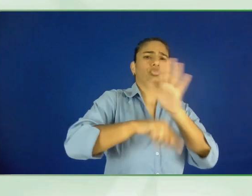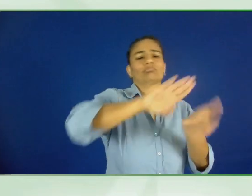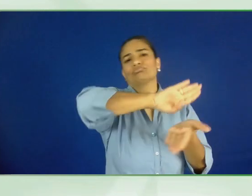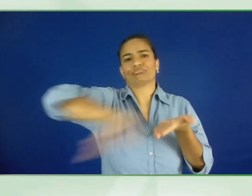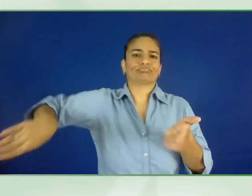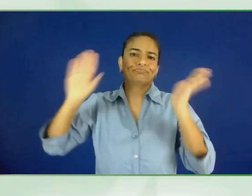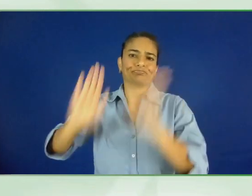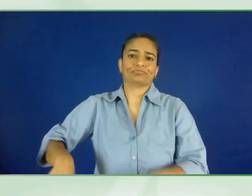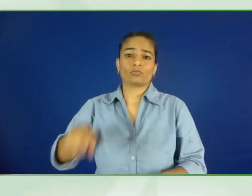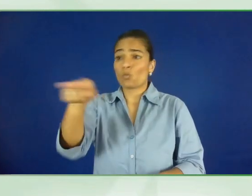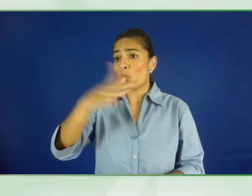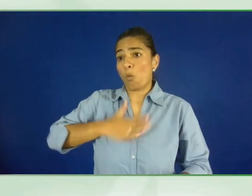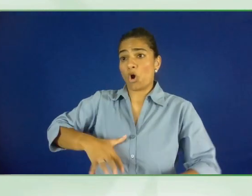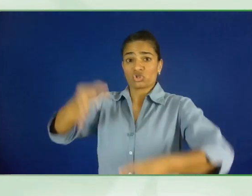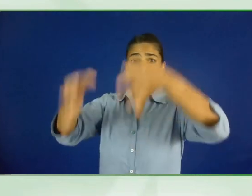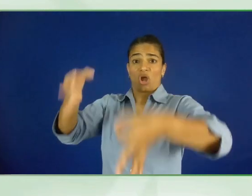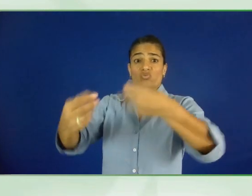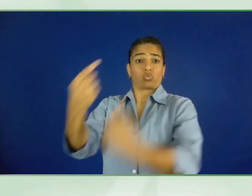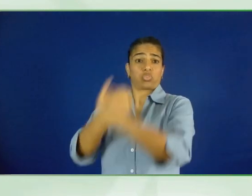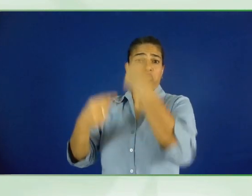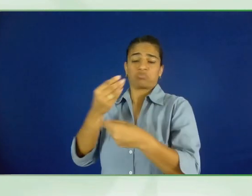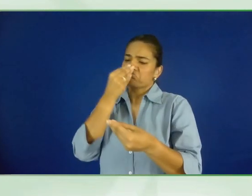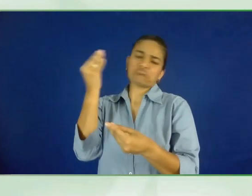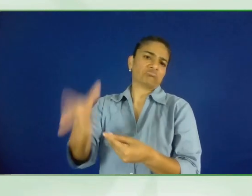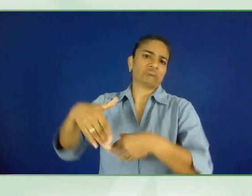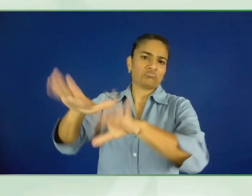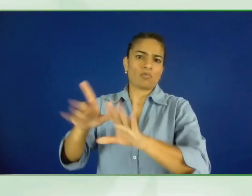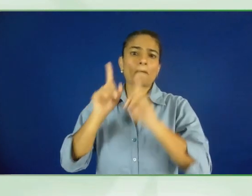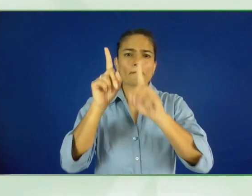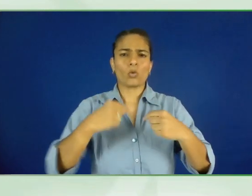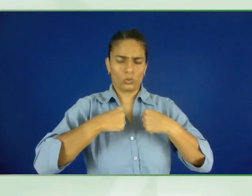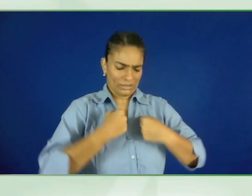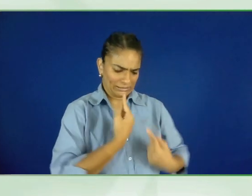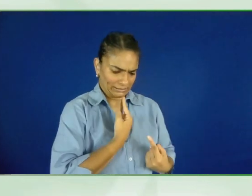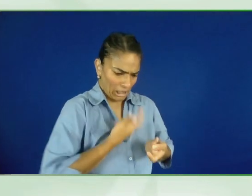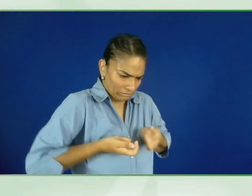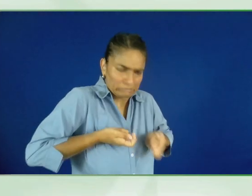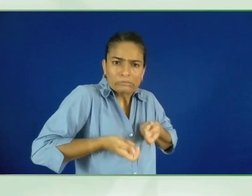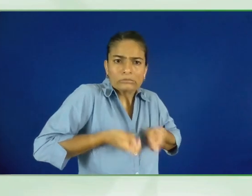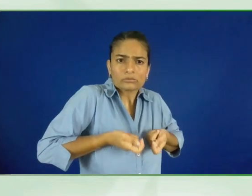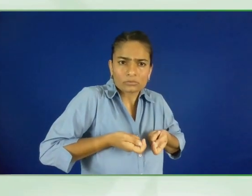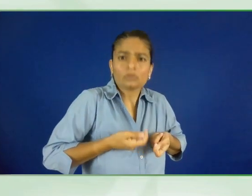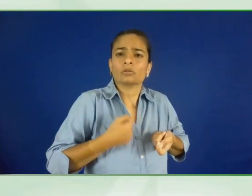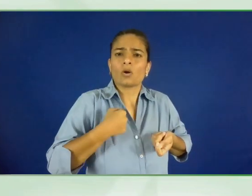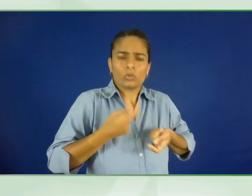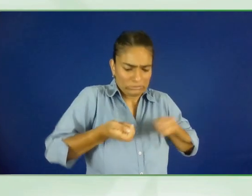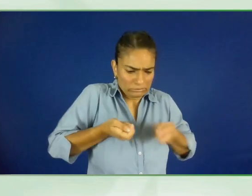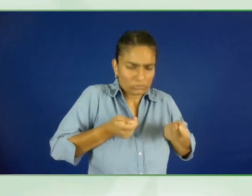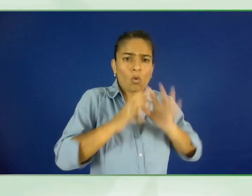the world. We've never really followed expectation, or we've never really listened and acknowledged other people's